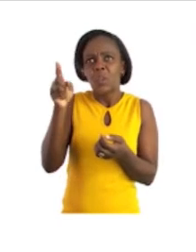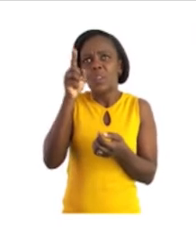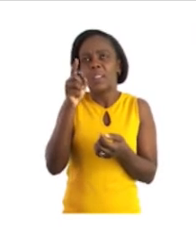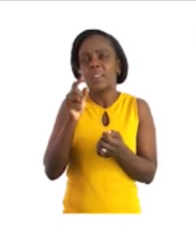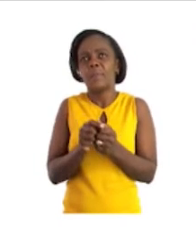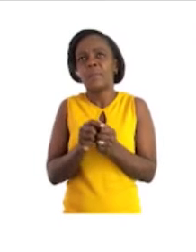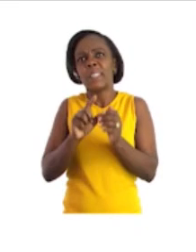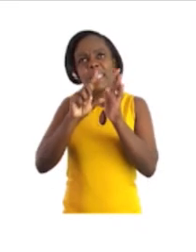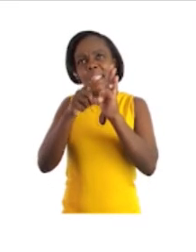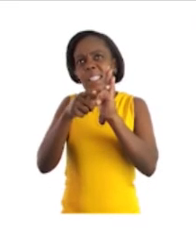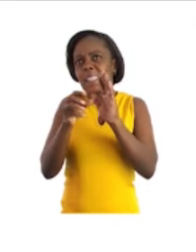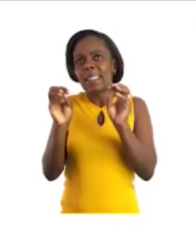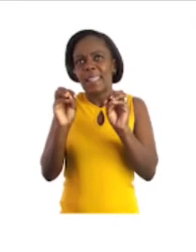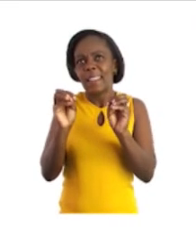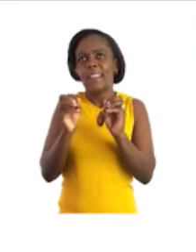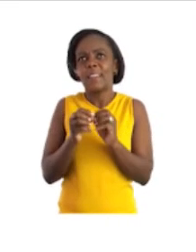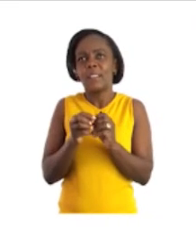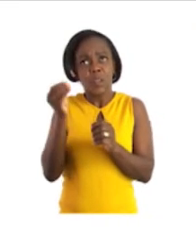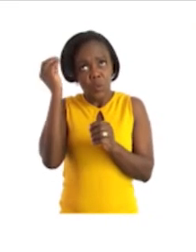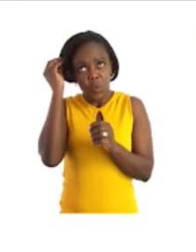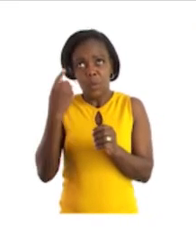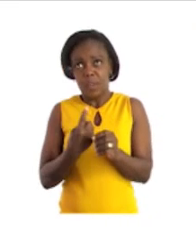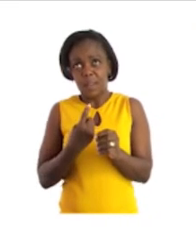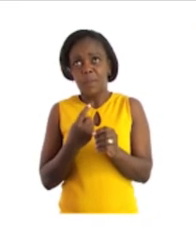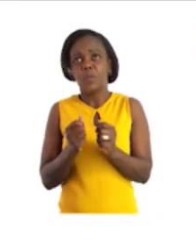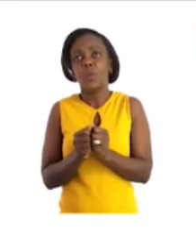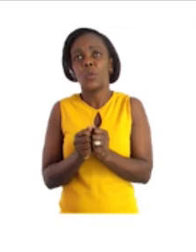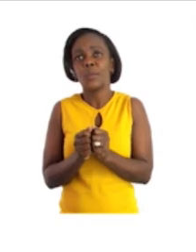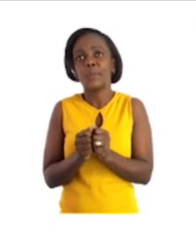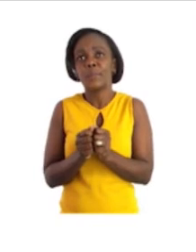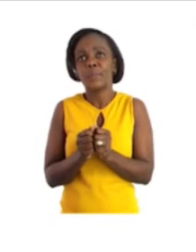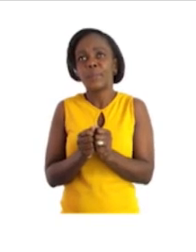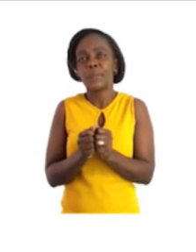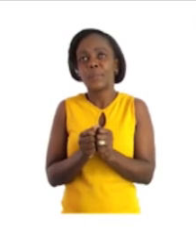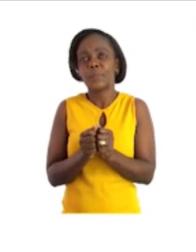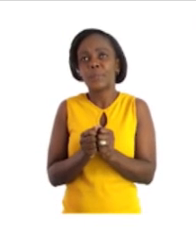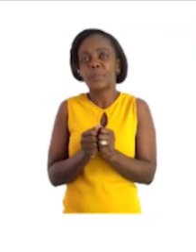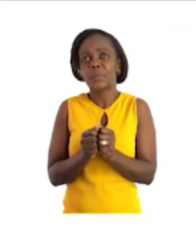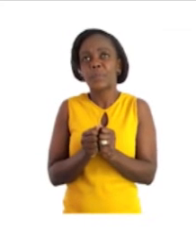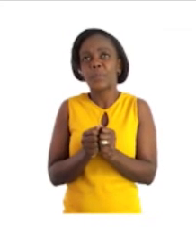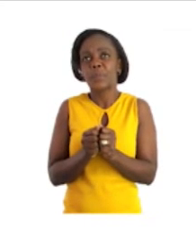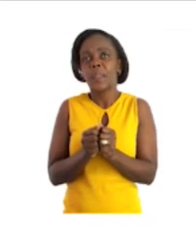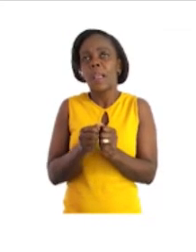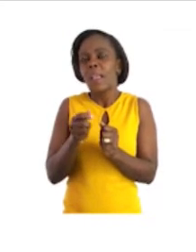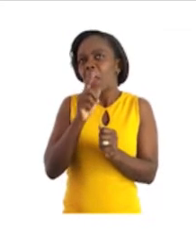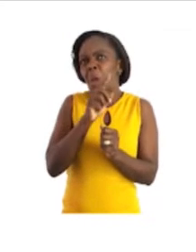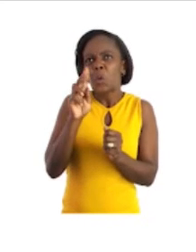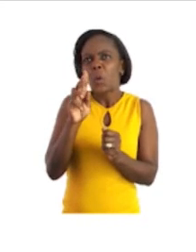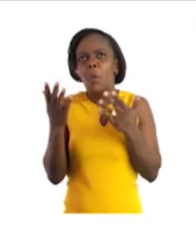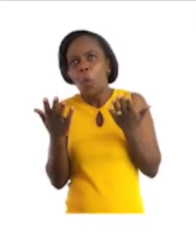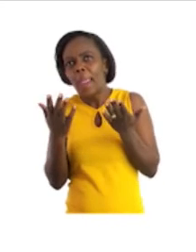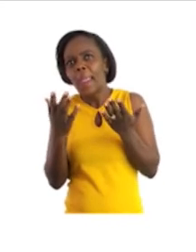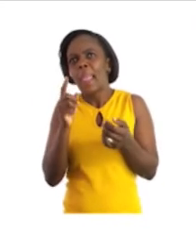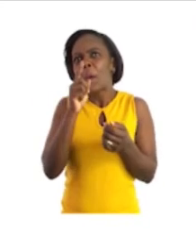all of this must just be in your mind when you see it. Even if there are no numbers, you must know that a 6 should be down, a 12